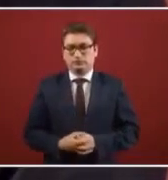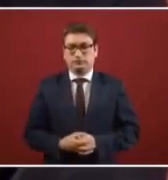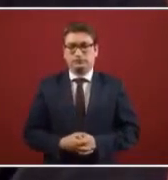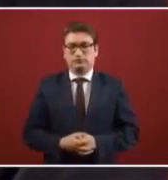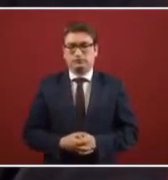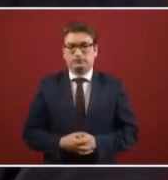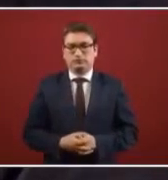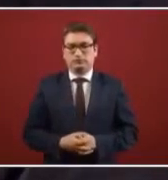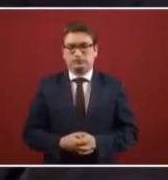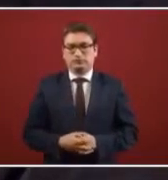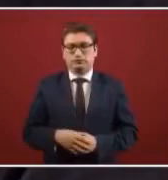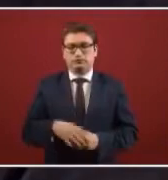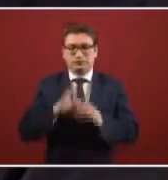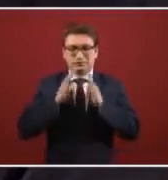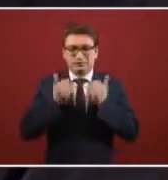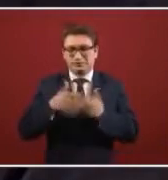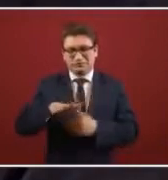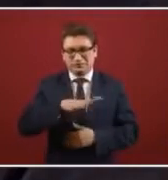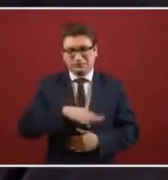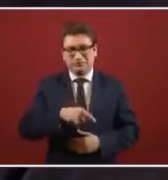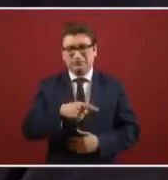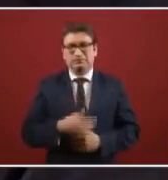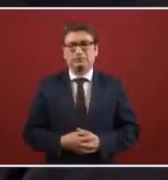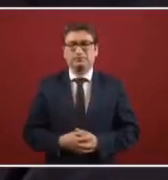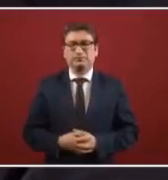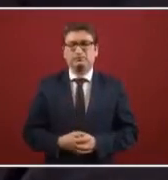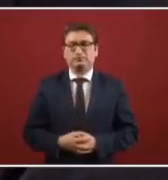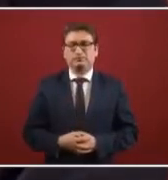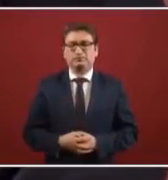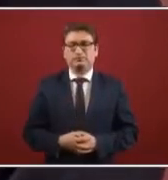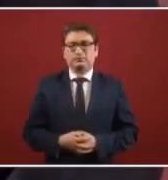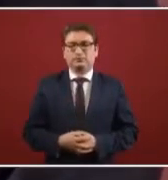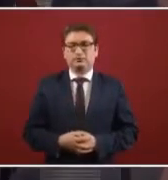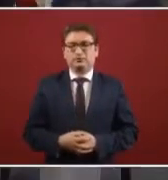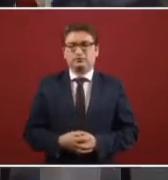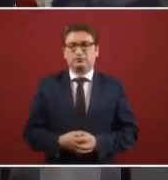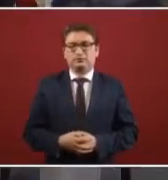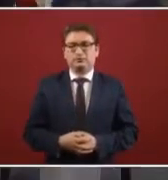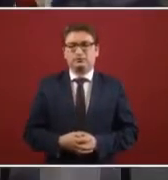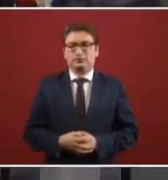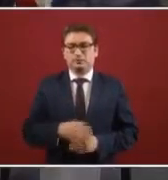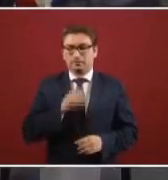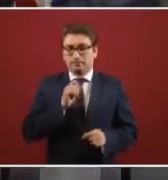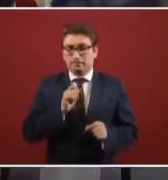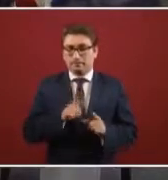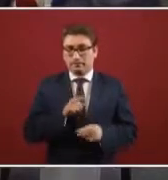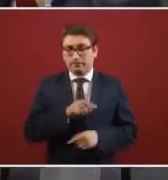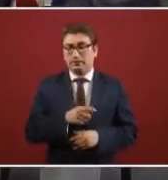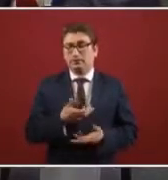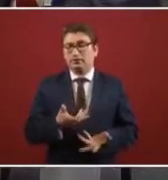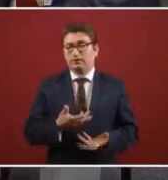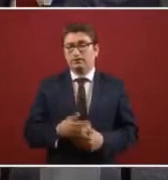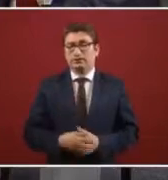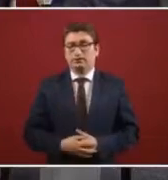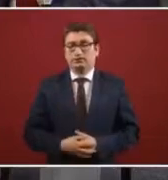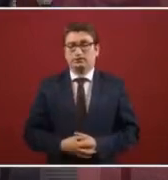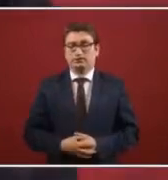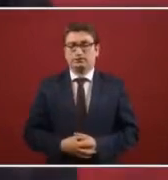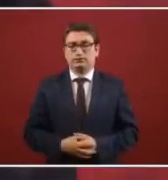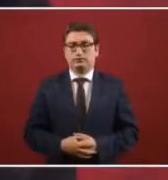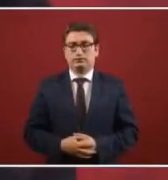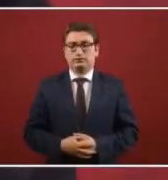SAI, de Hacienda. Hacienda. Y And además besides that,